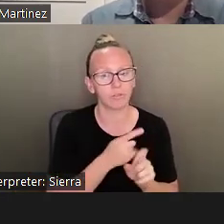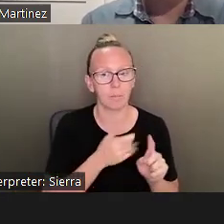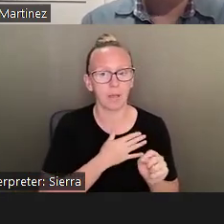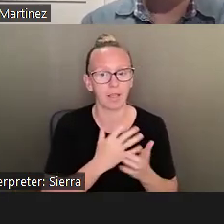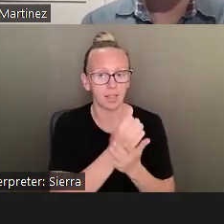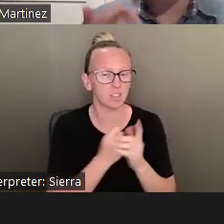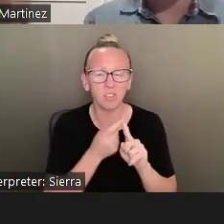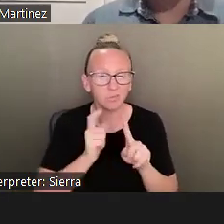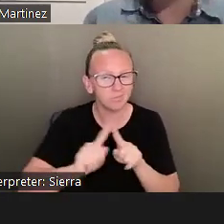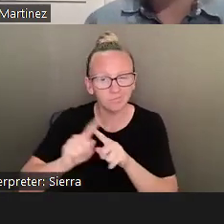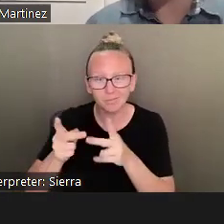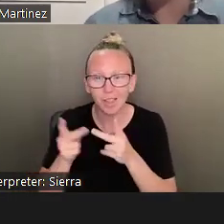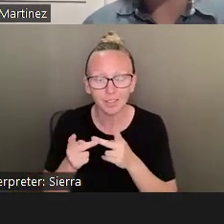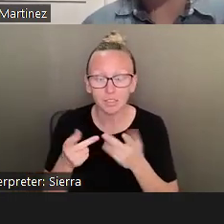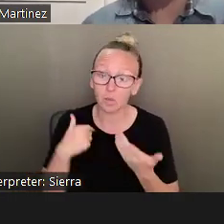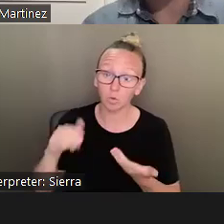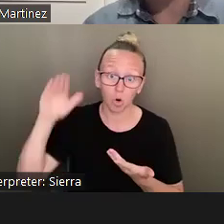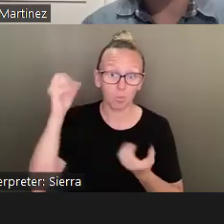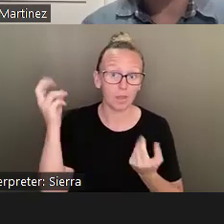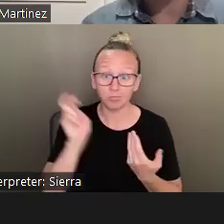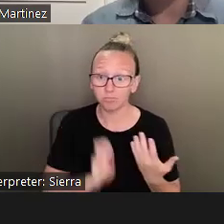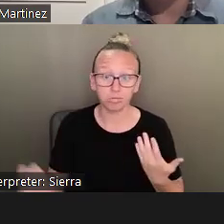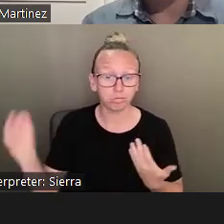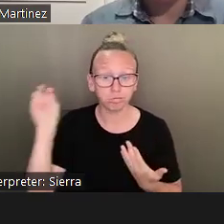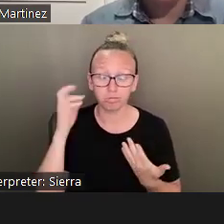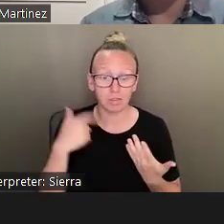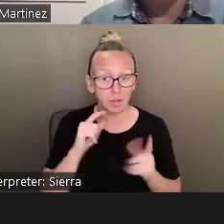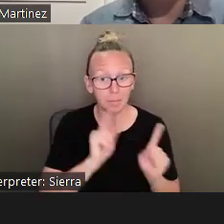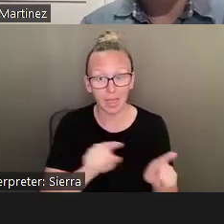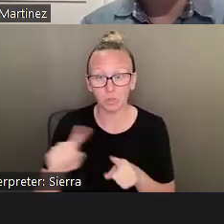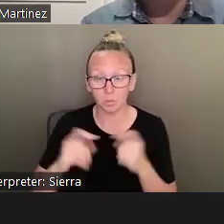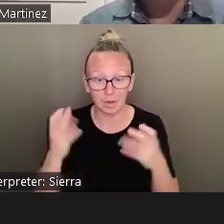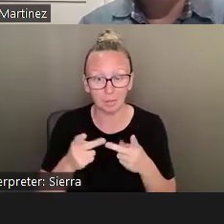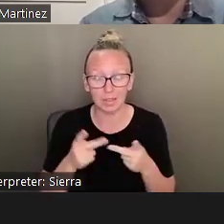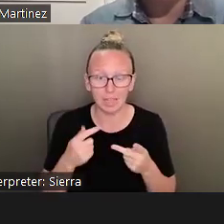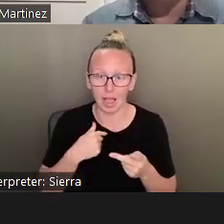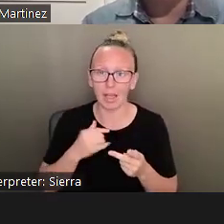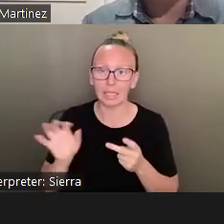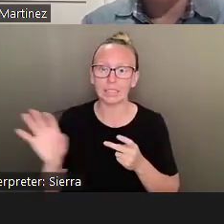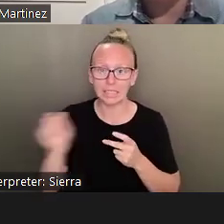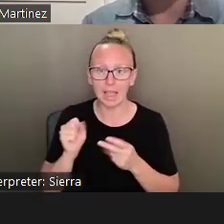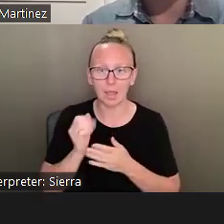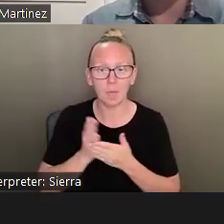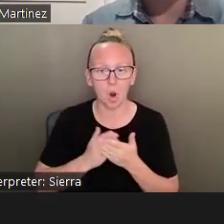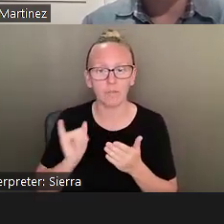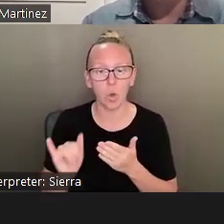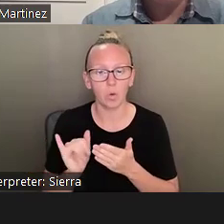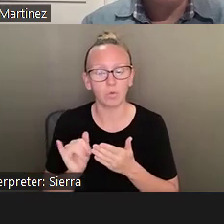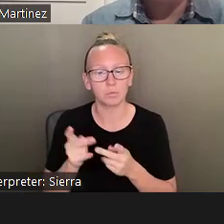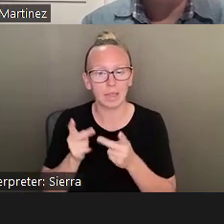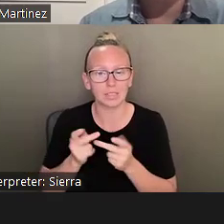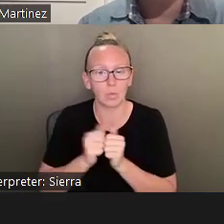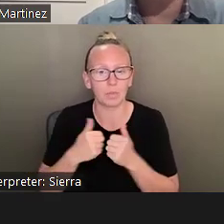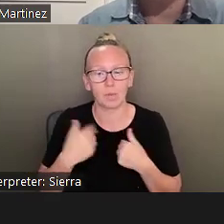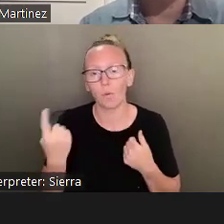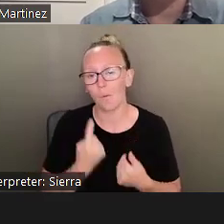places. Again, I've grown up a lot of places, I've been to a lot of places, and I have a piece of each of those places with me all the time. And the